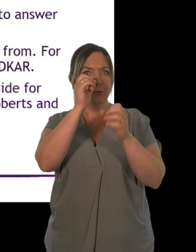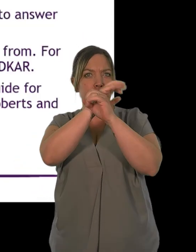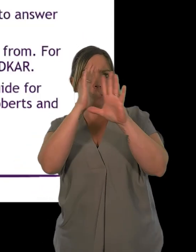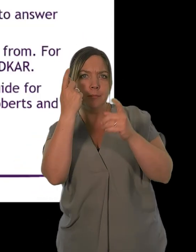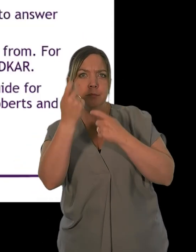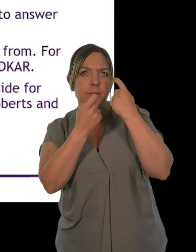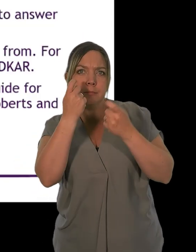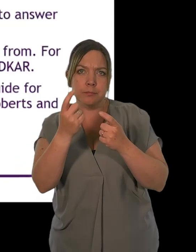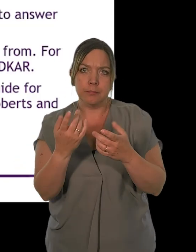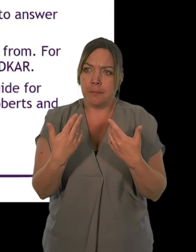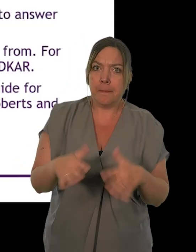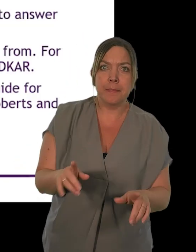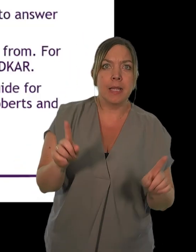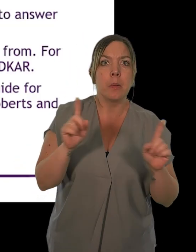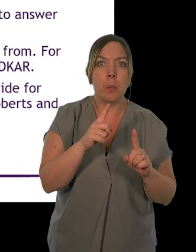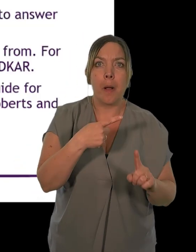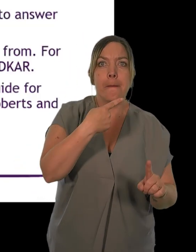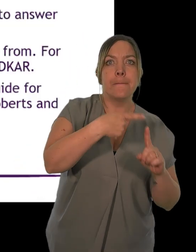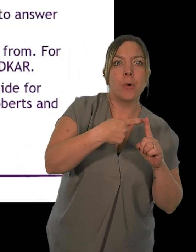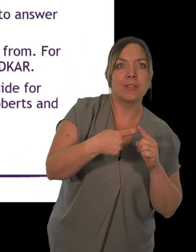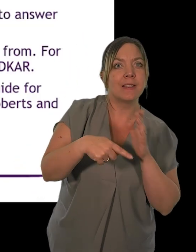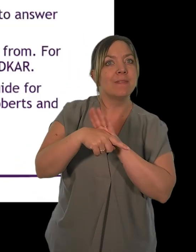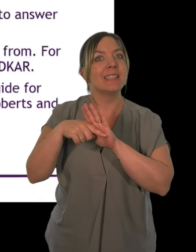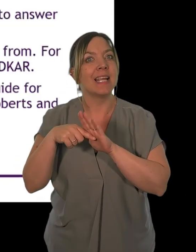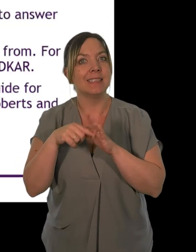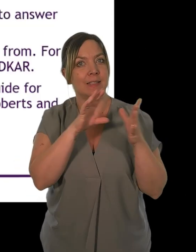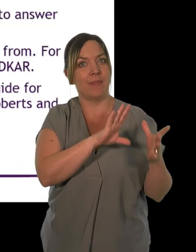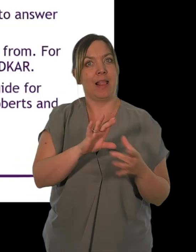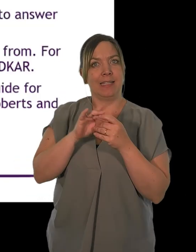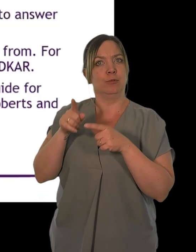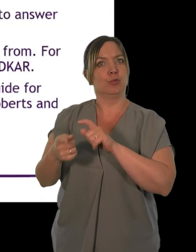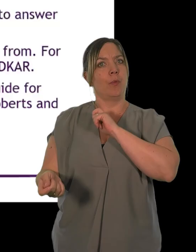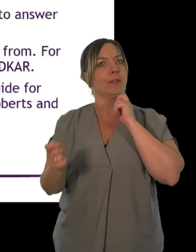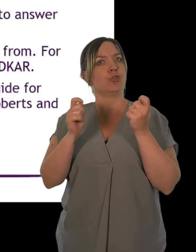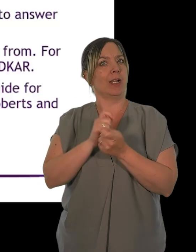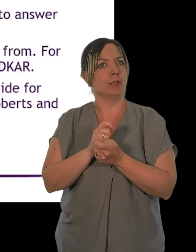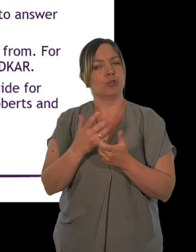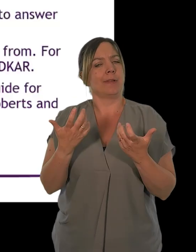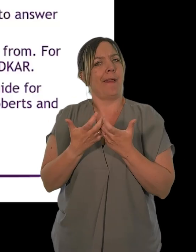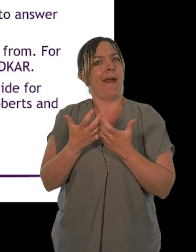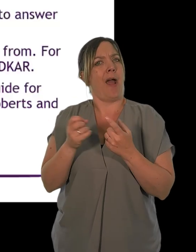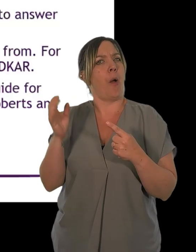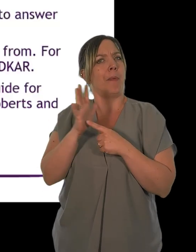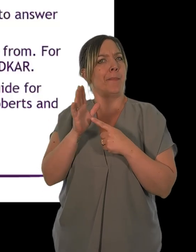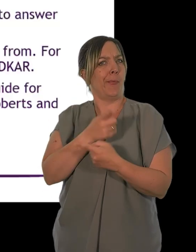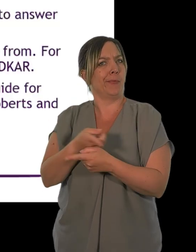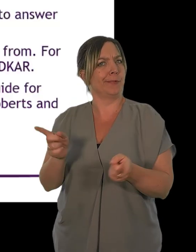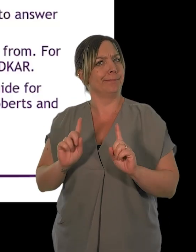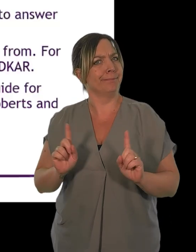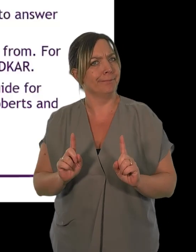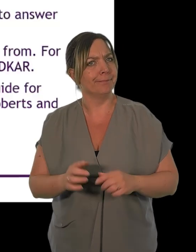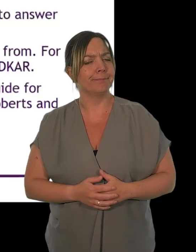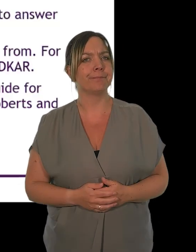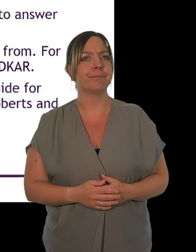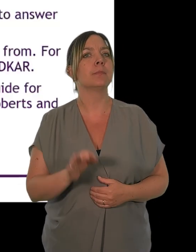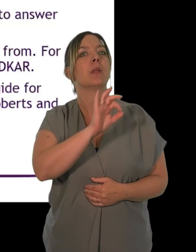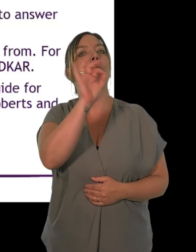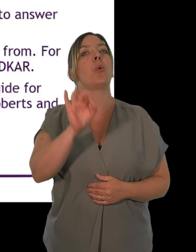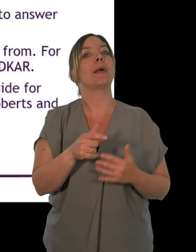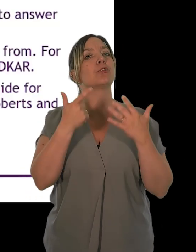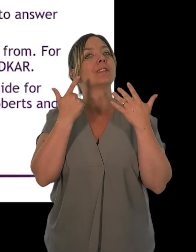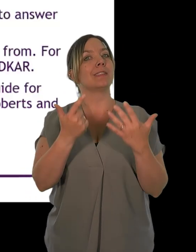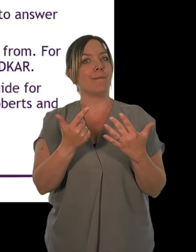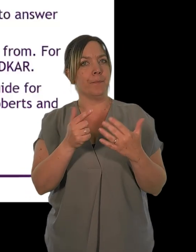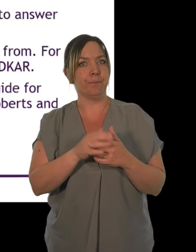Question 7. Explain how Chaffinch Group could have better managed the change from a small owner-managed care home